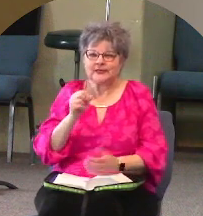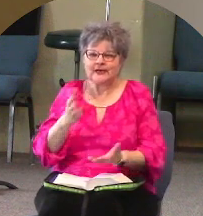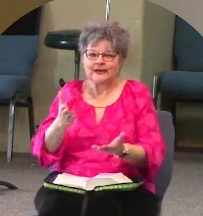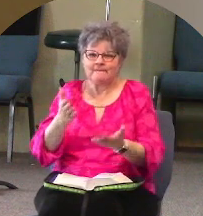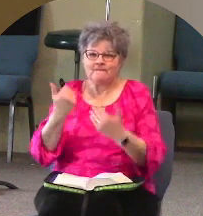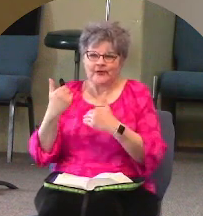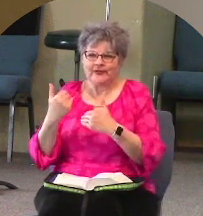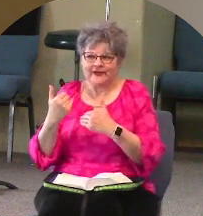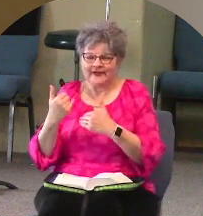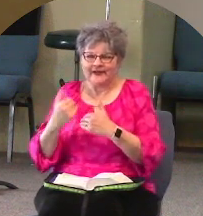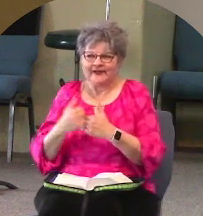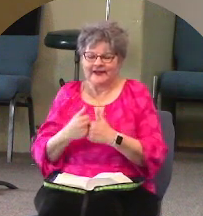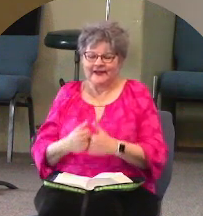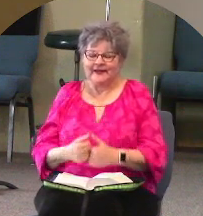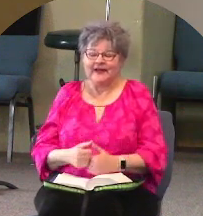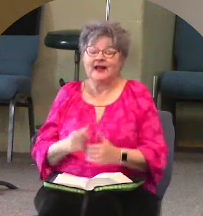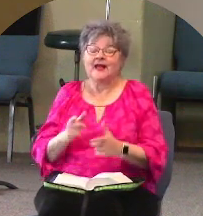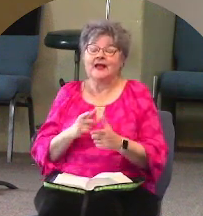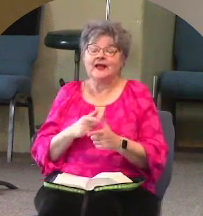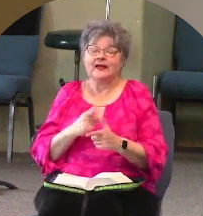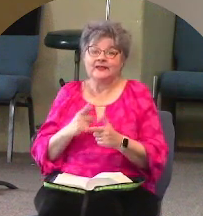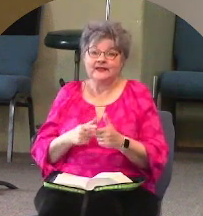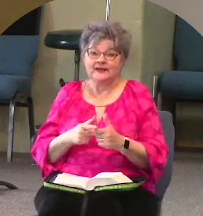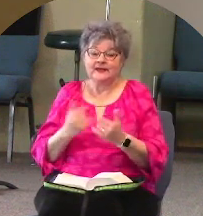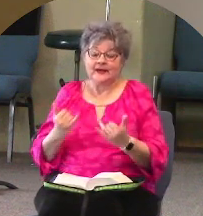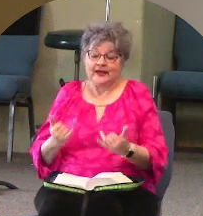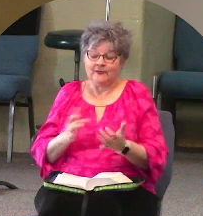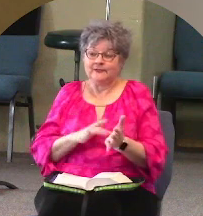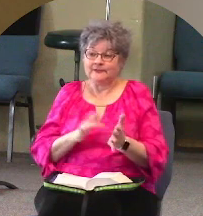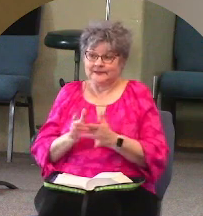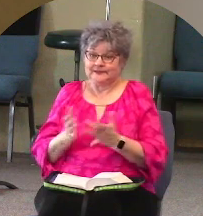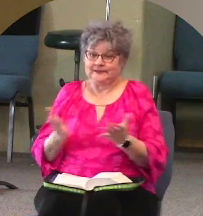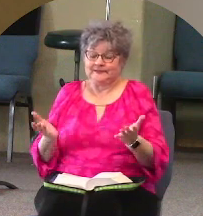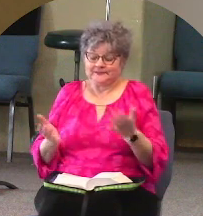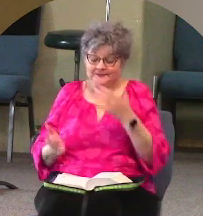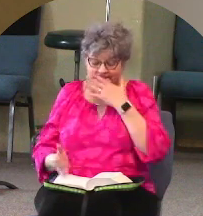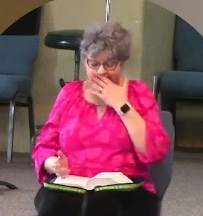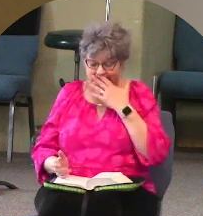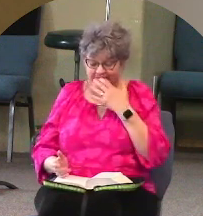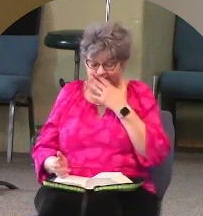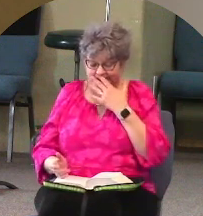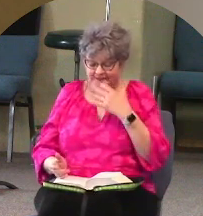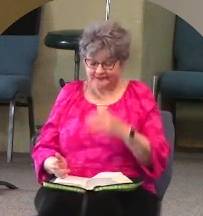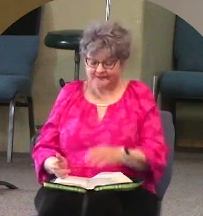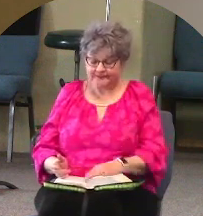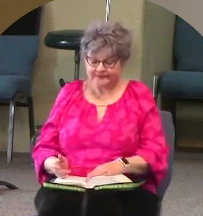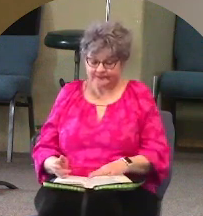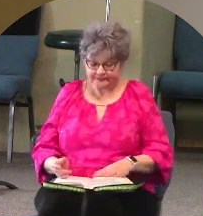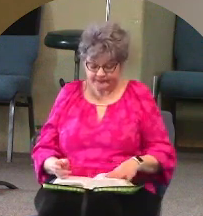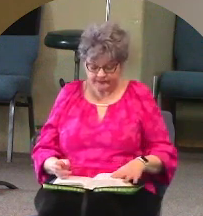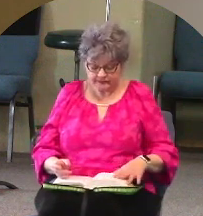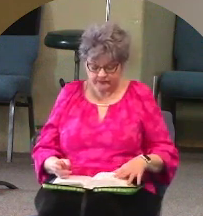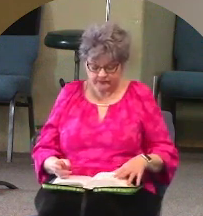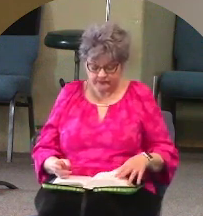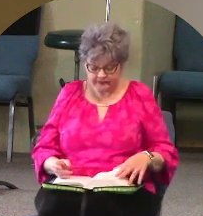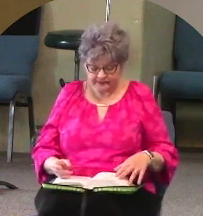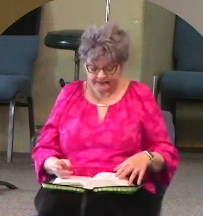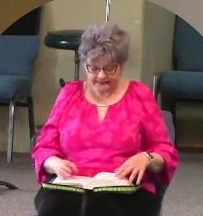forth. And then now Jesus. But Jesus. Okay, now let me read on.